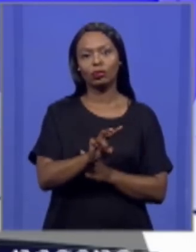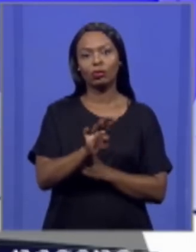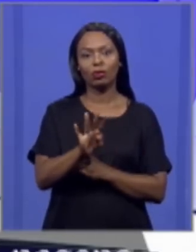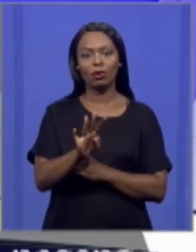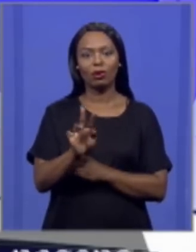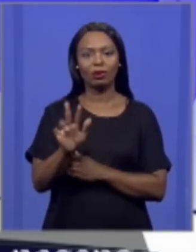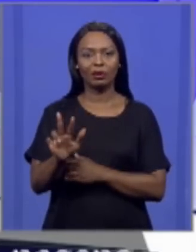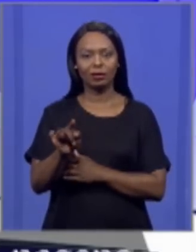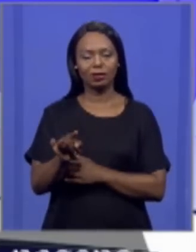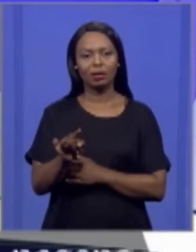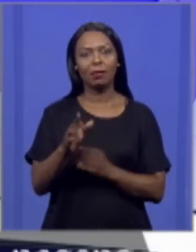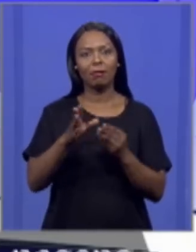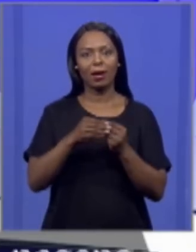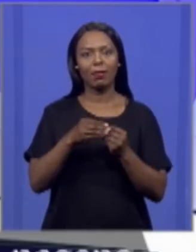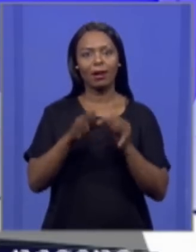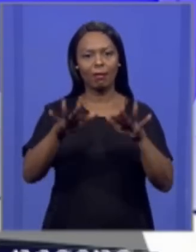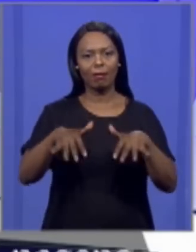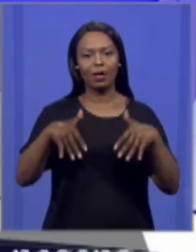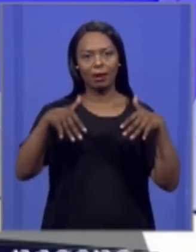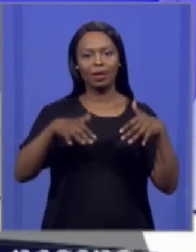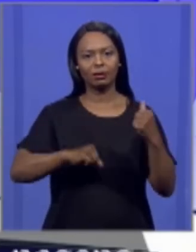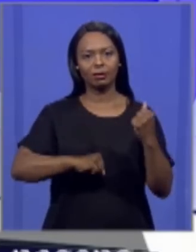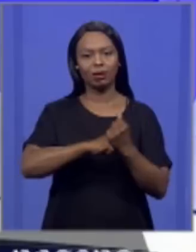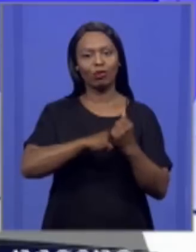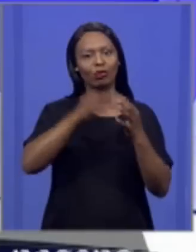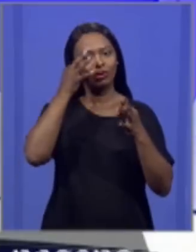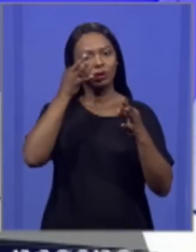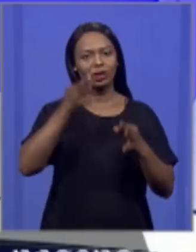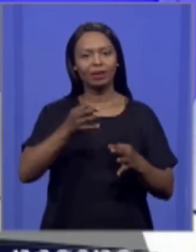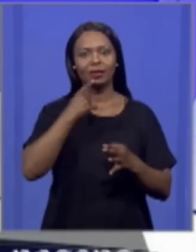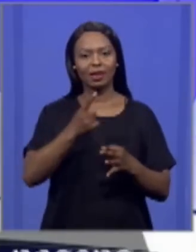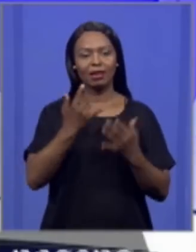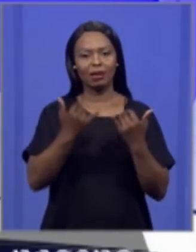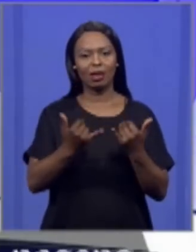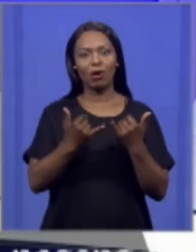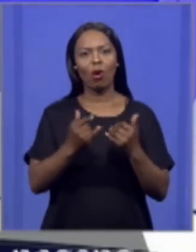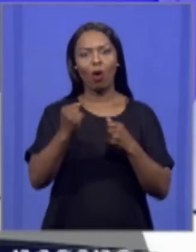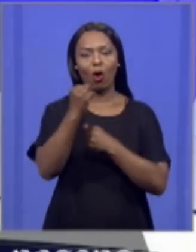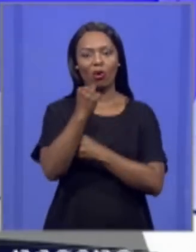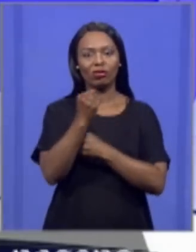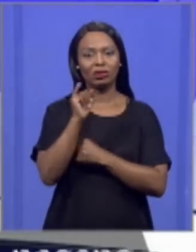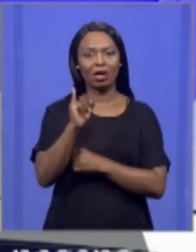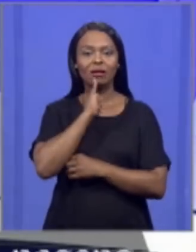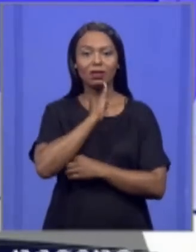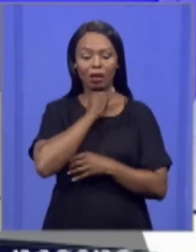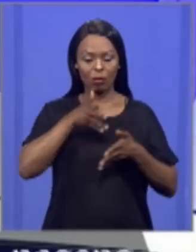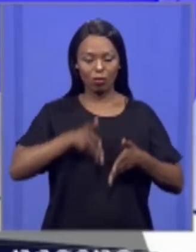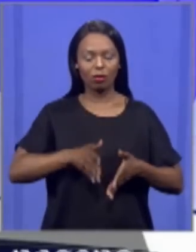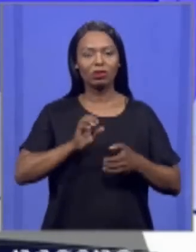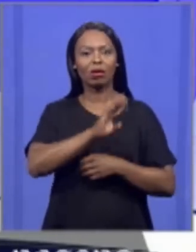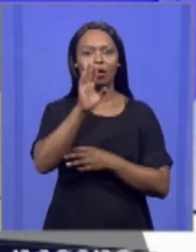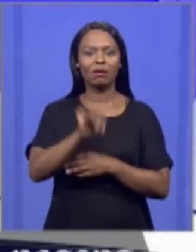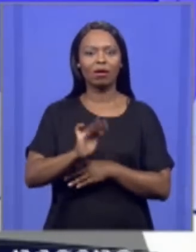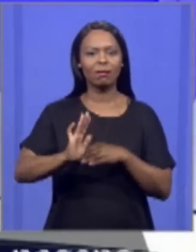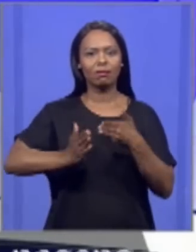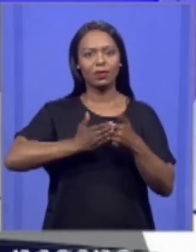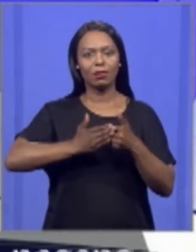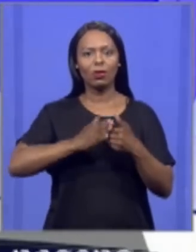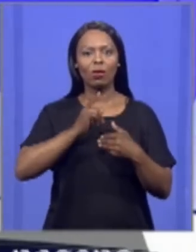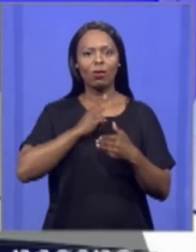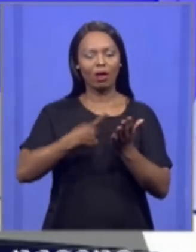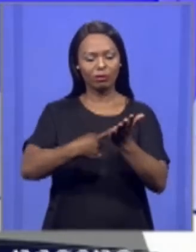248 tša maloko a parlamente go thekga sephetho sa go tswalela ngwako wa botseta wa Israele go fihla ge kwano